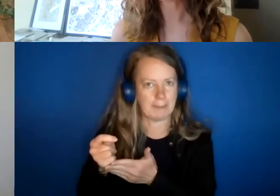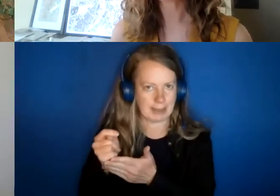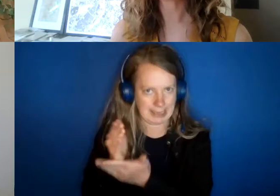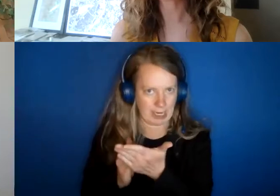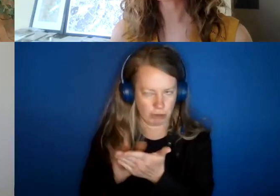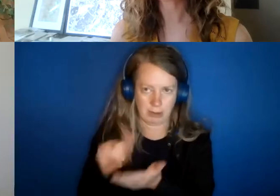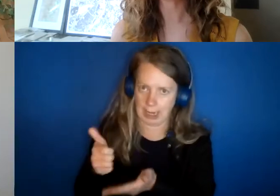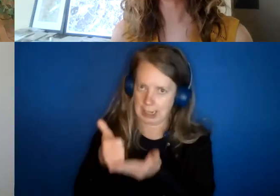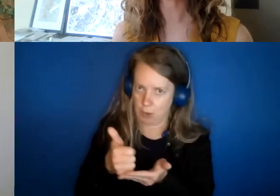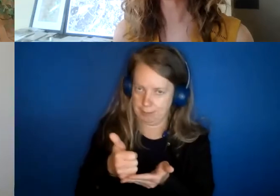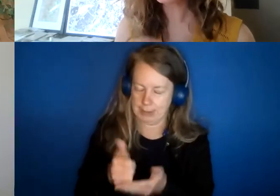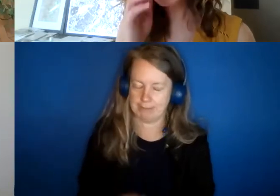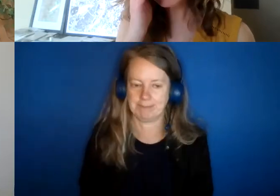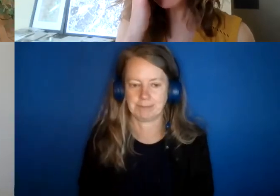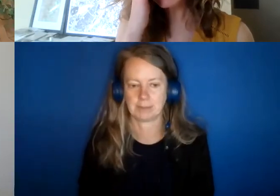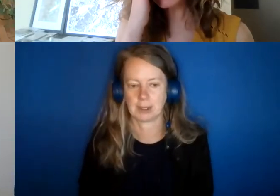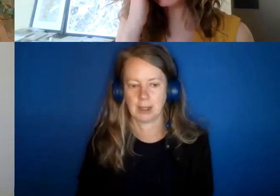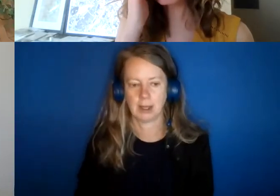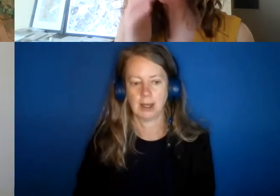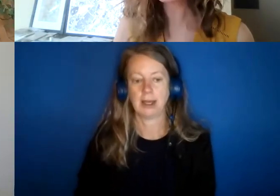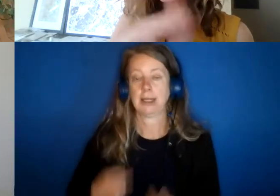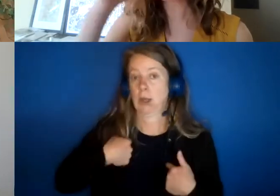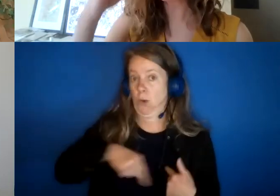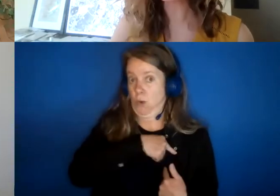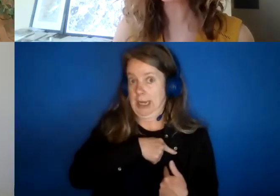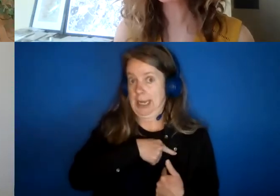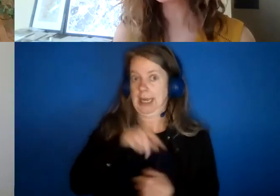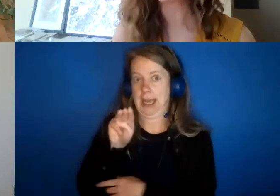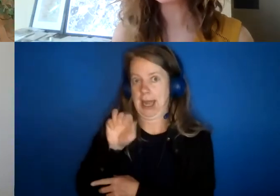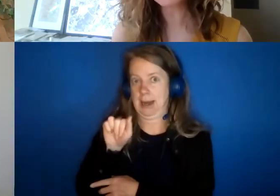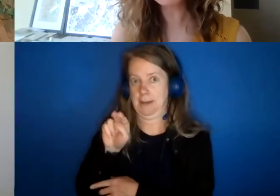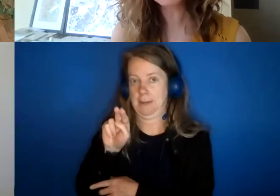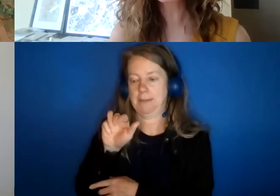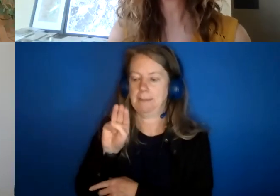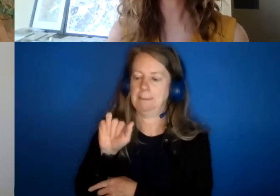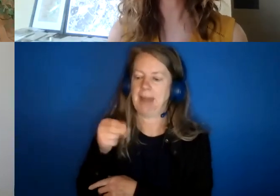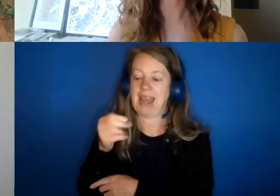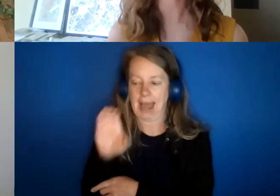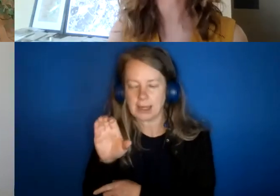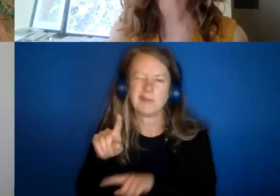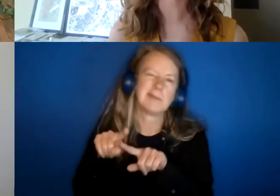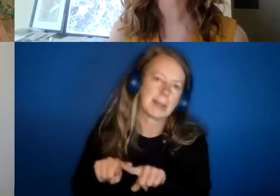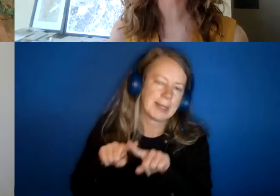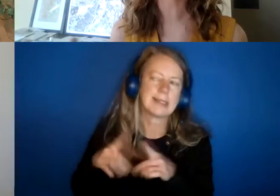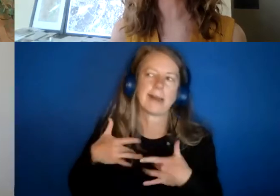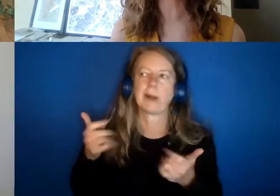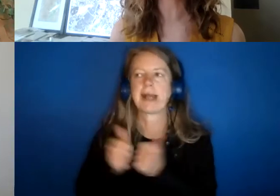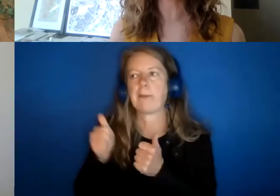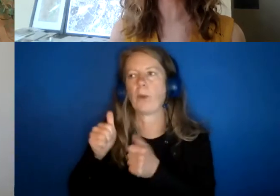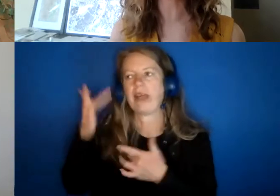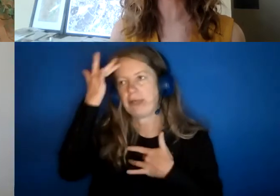We have very much at MAHEC, depending on where we were with the pandemic, been able to offer